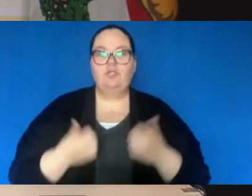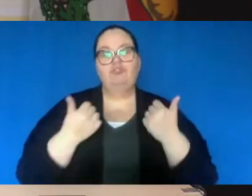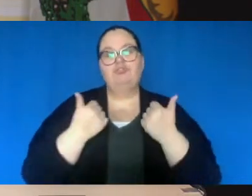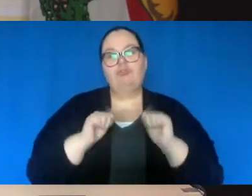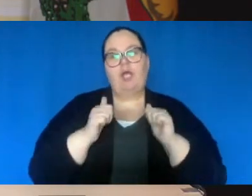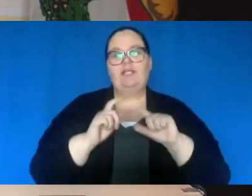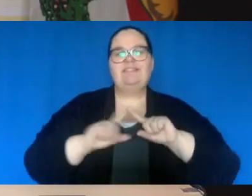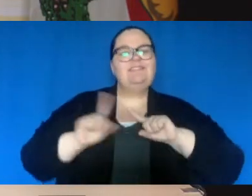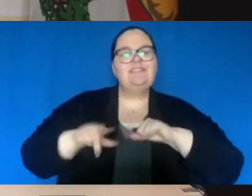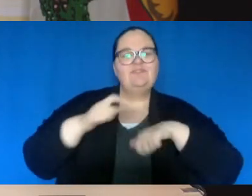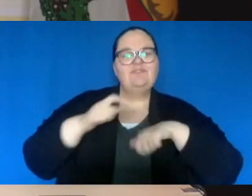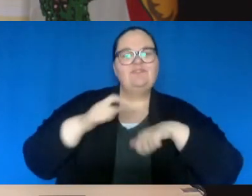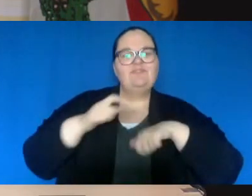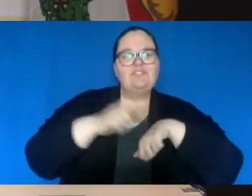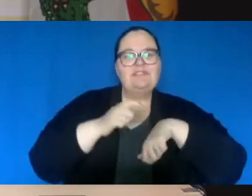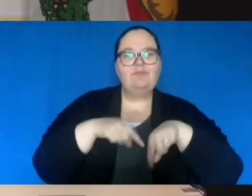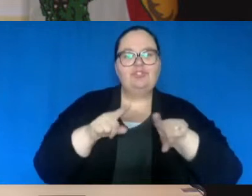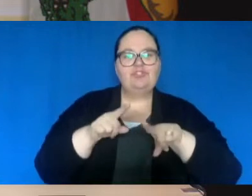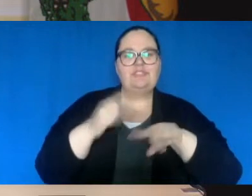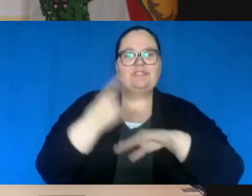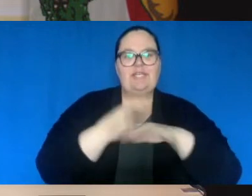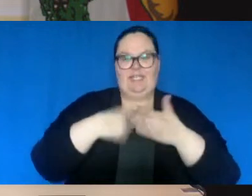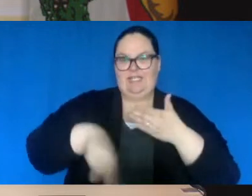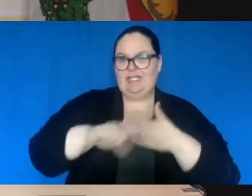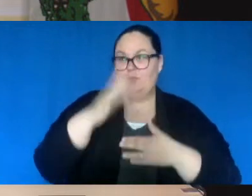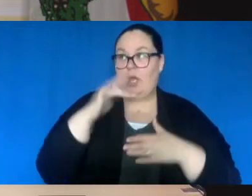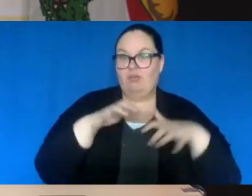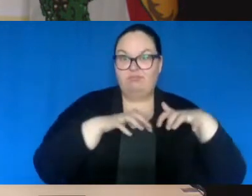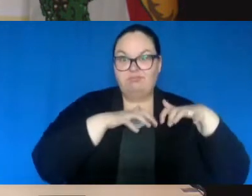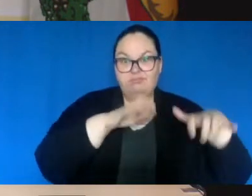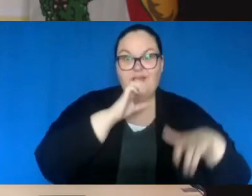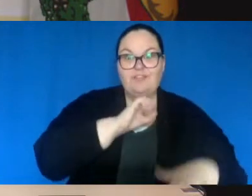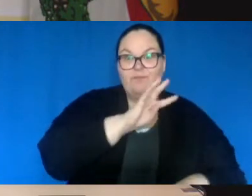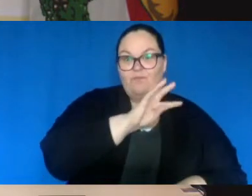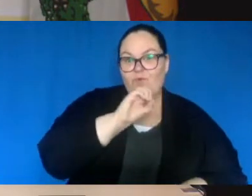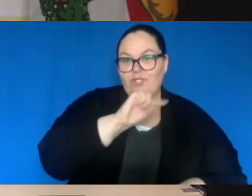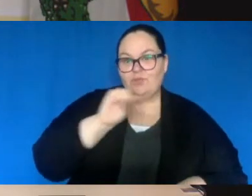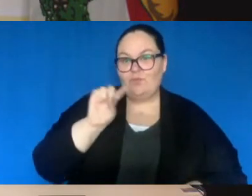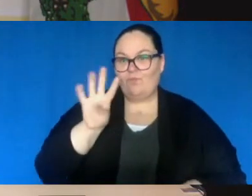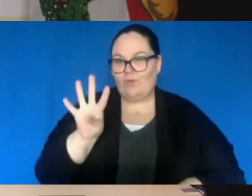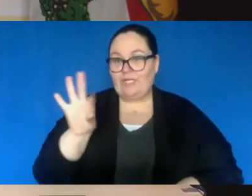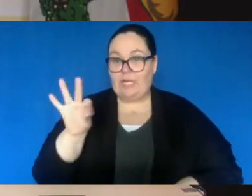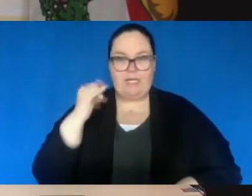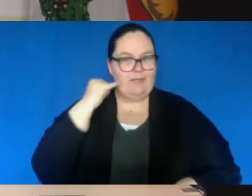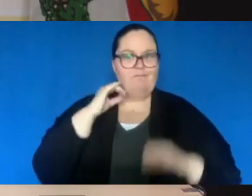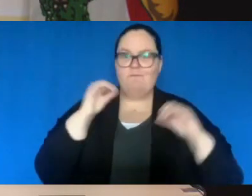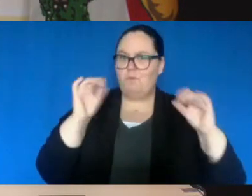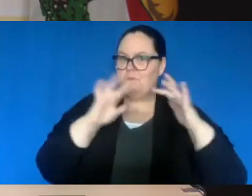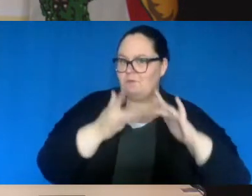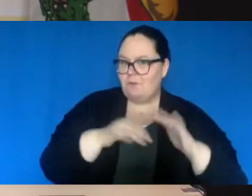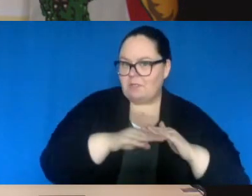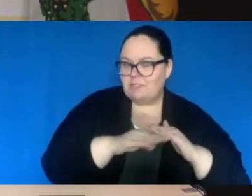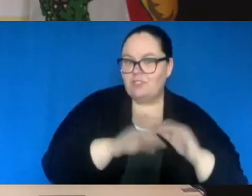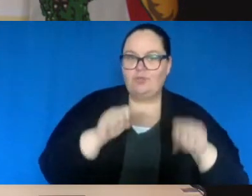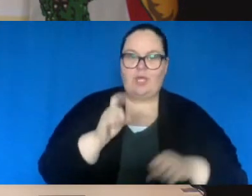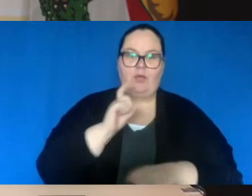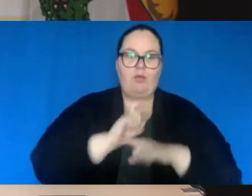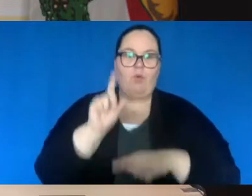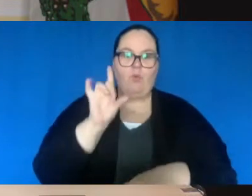this large group coming next week. Those who aren't able to book online can call our